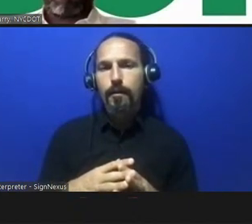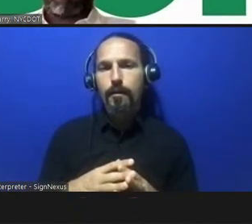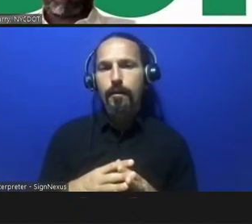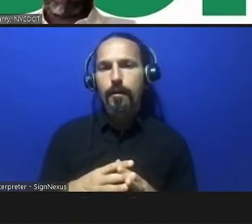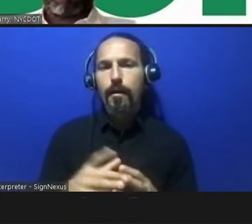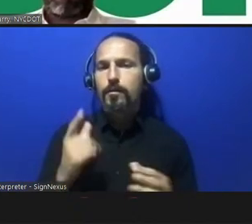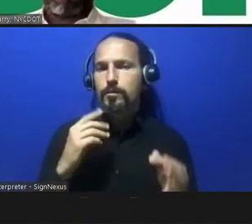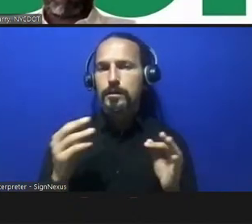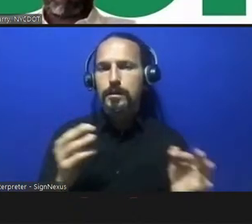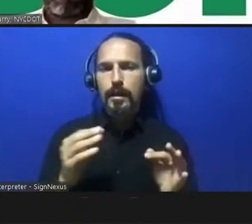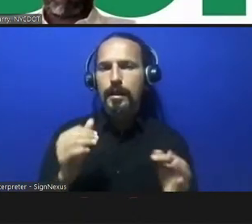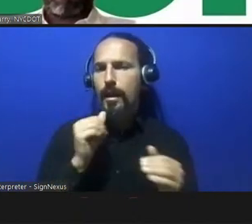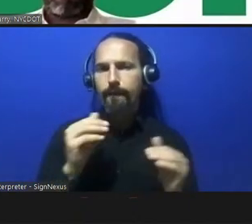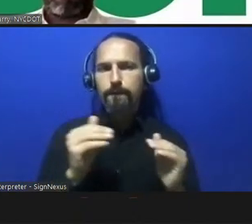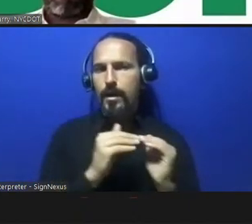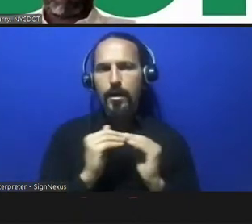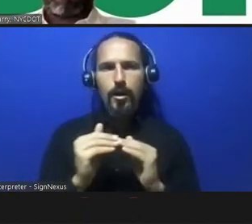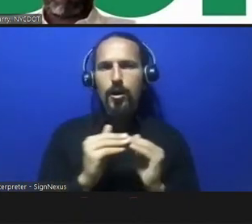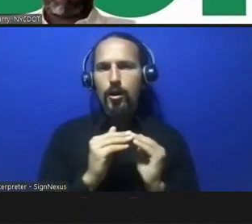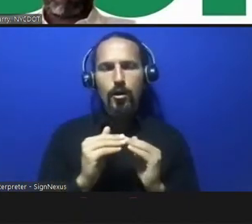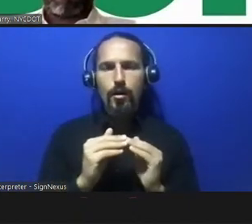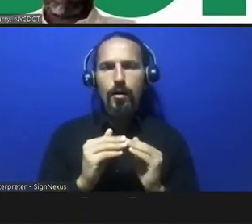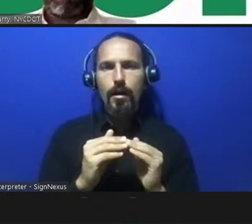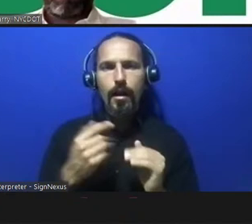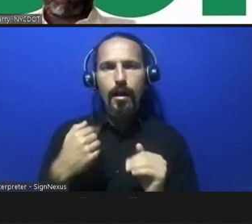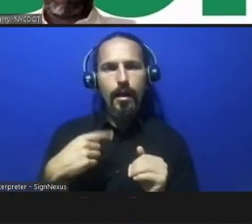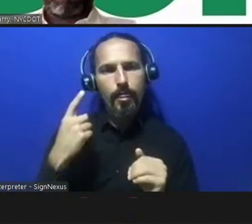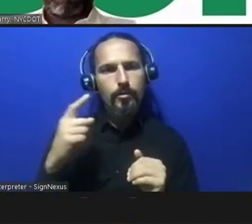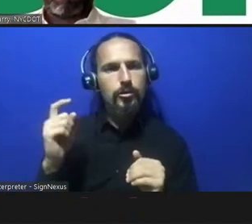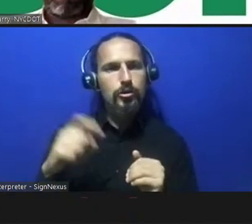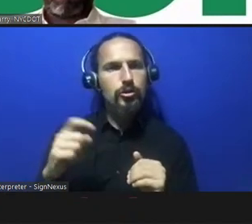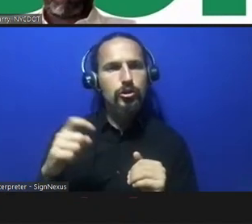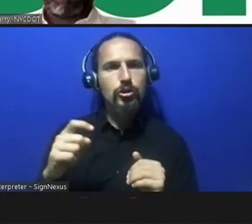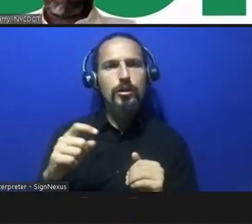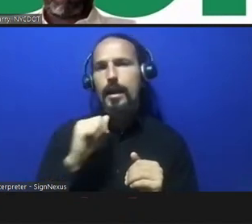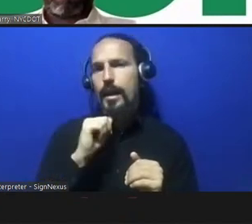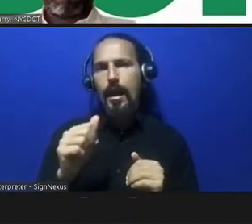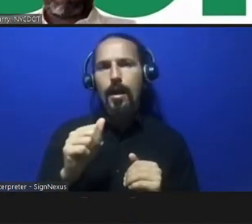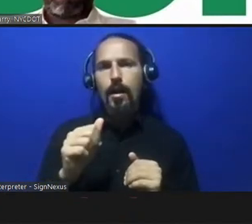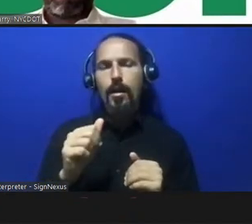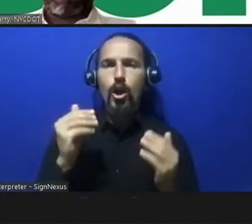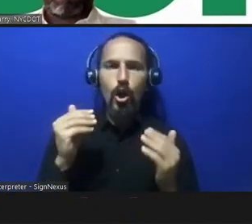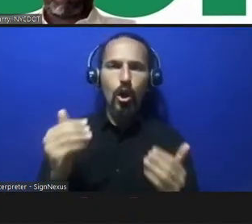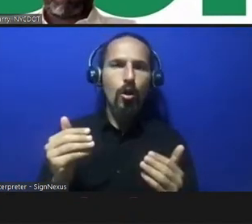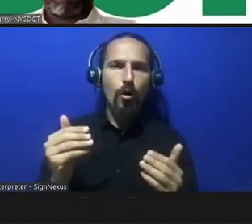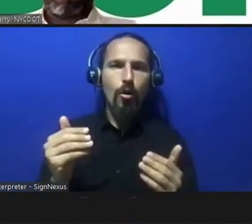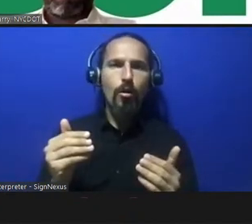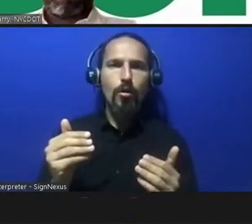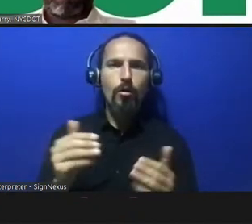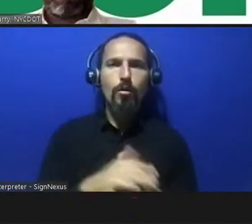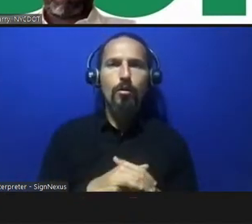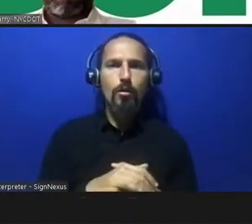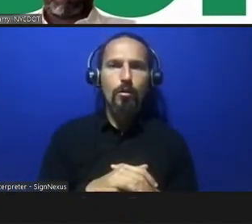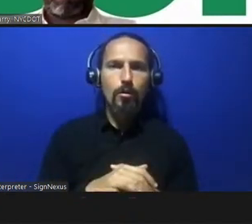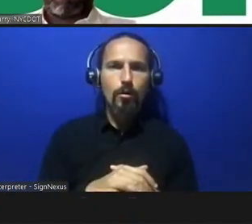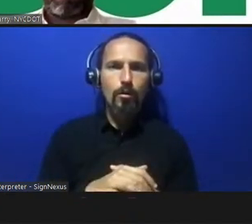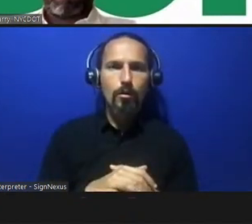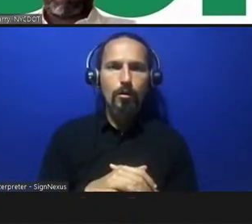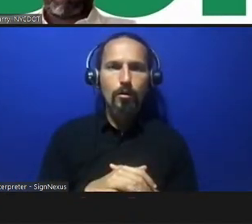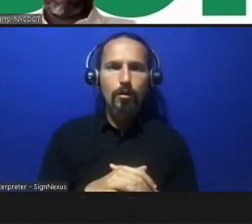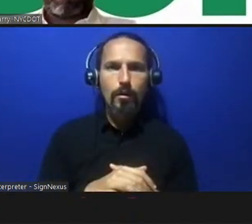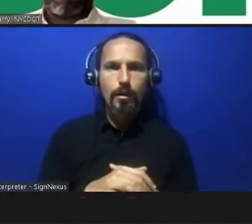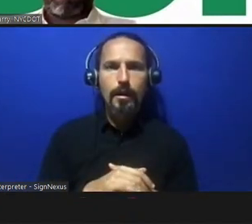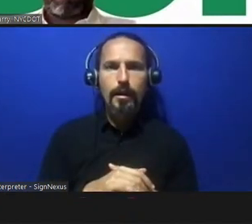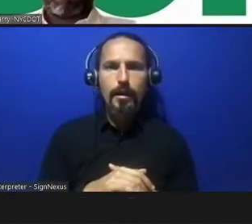it's not fair i think um it should not be a goal it should be true if they